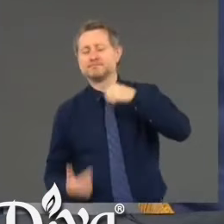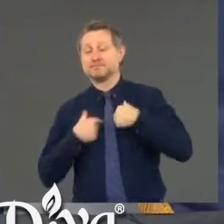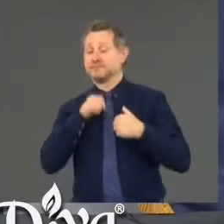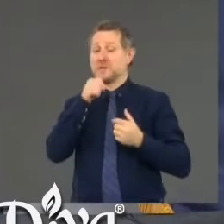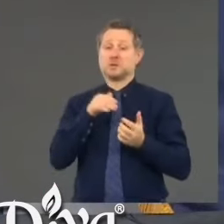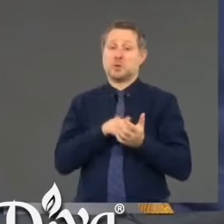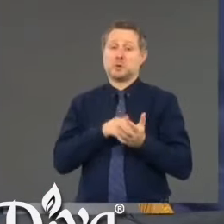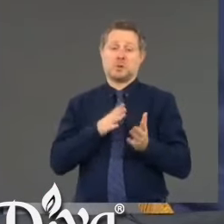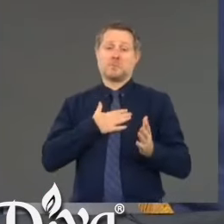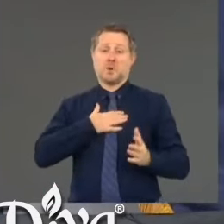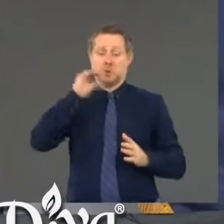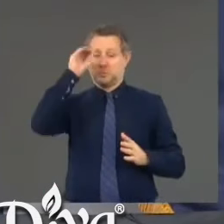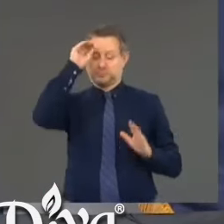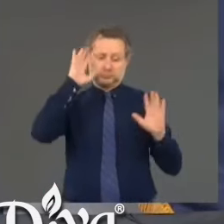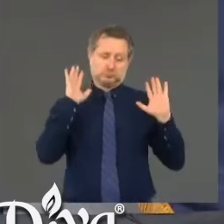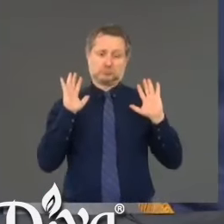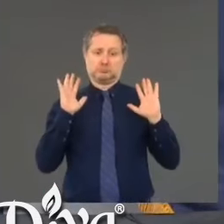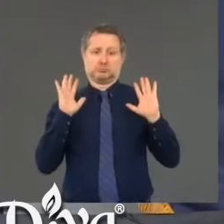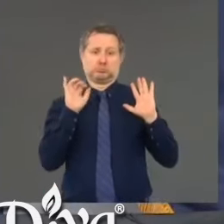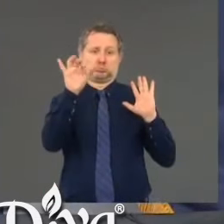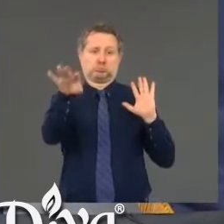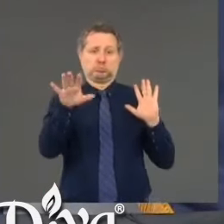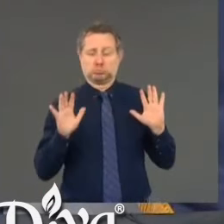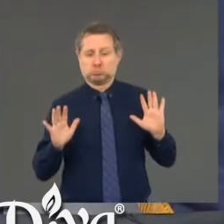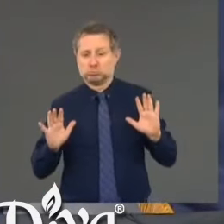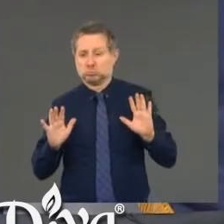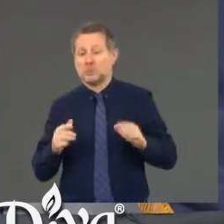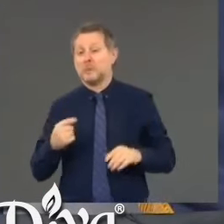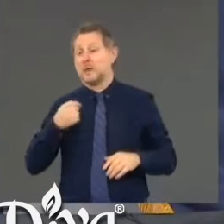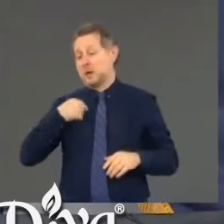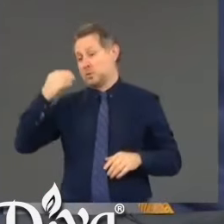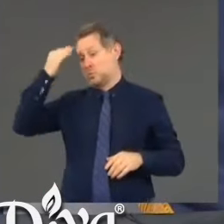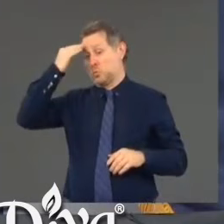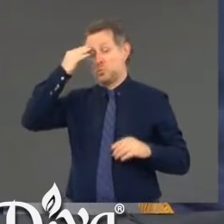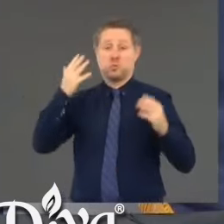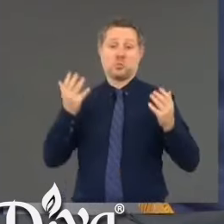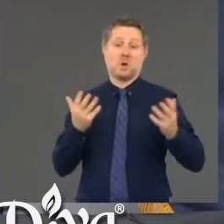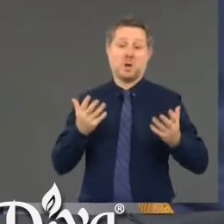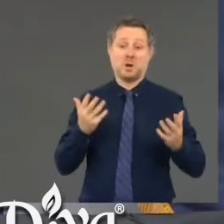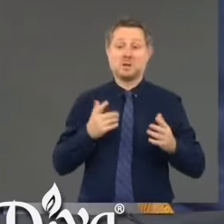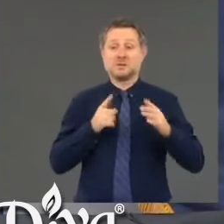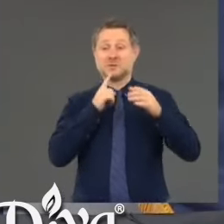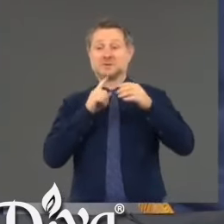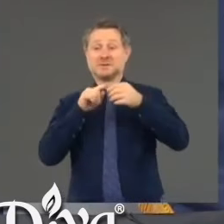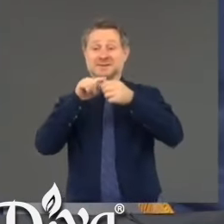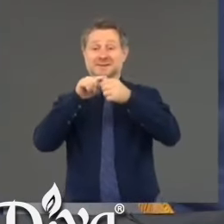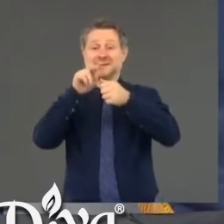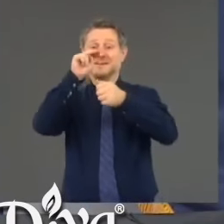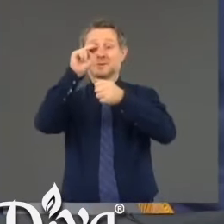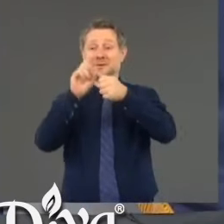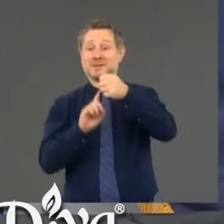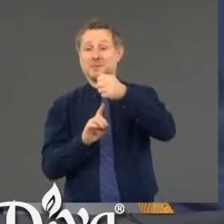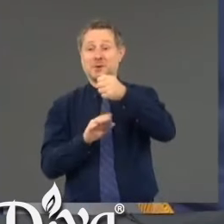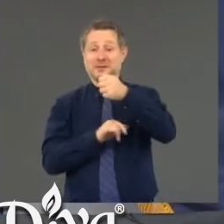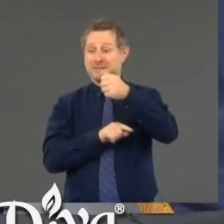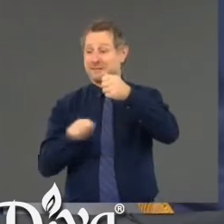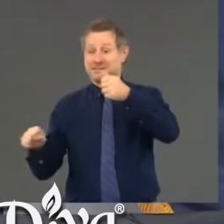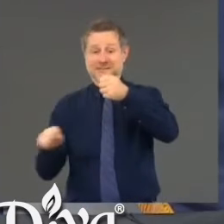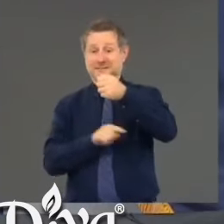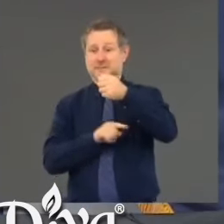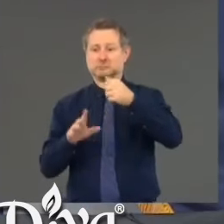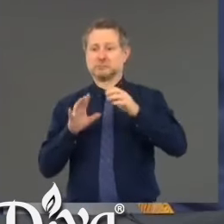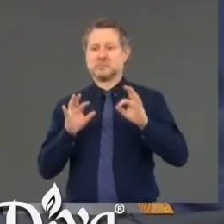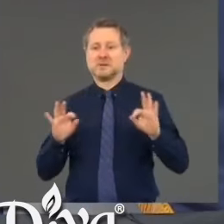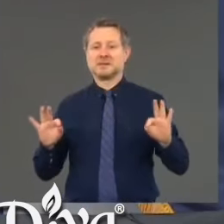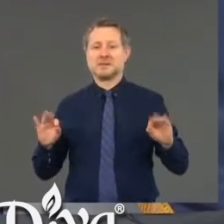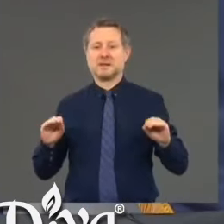That is, we know what the common denominator is. 90% are children who test positive for